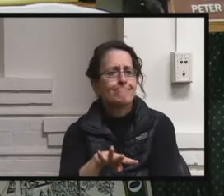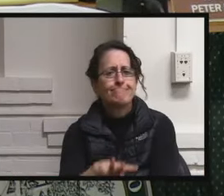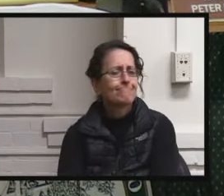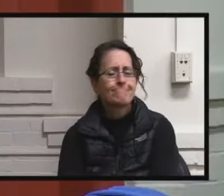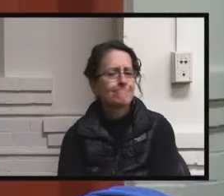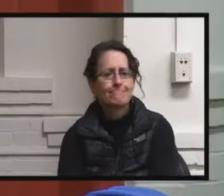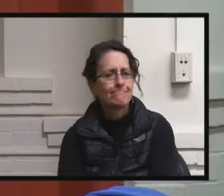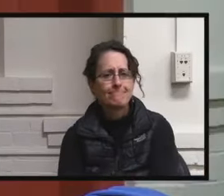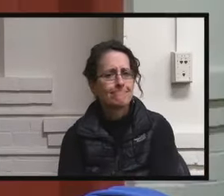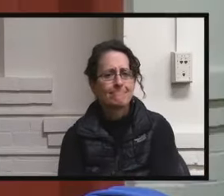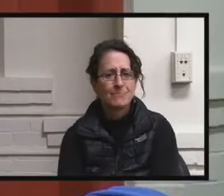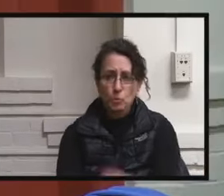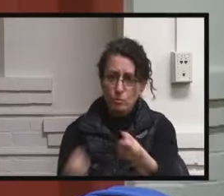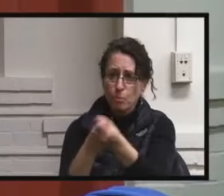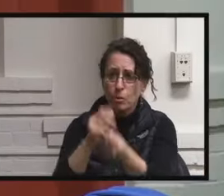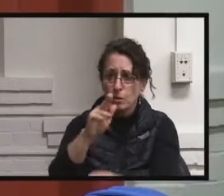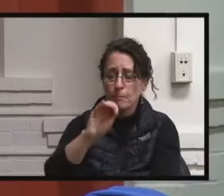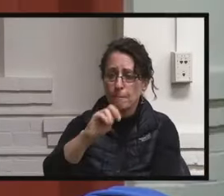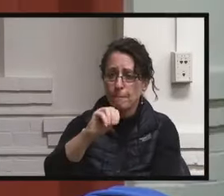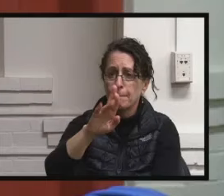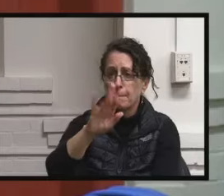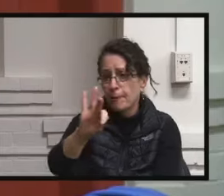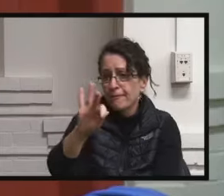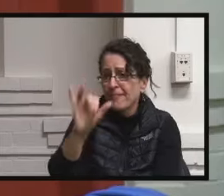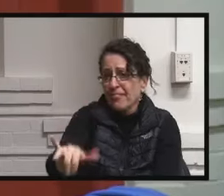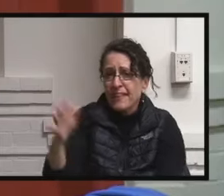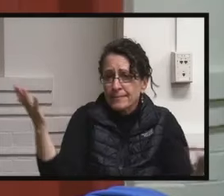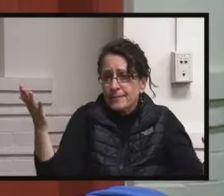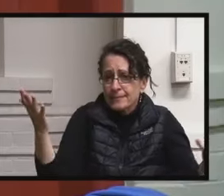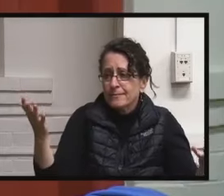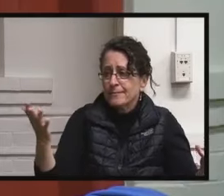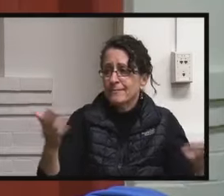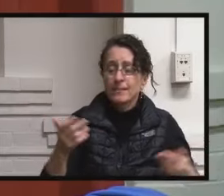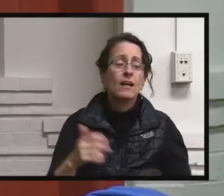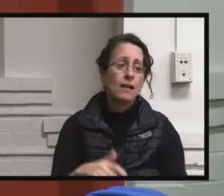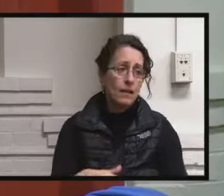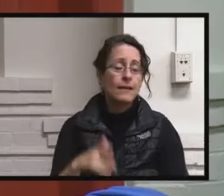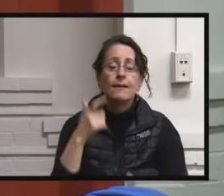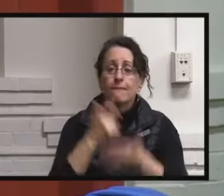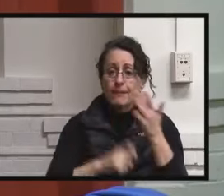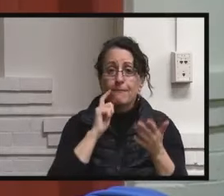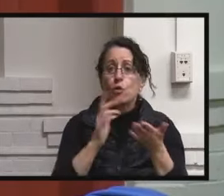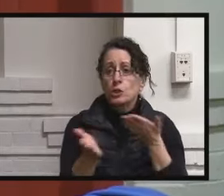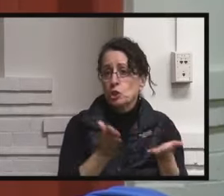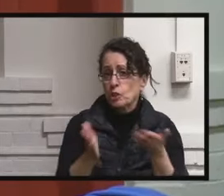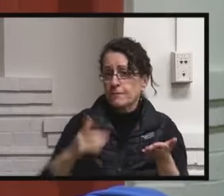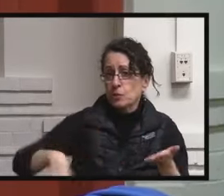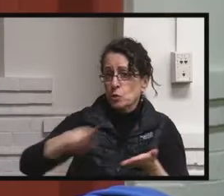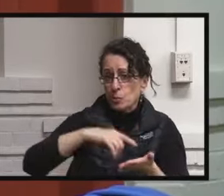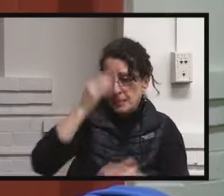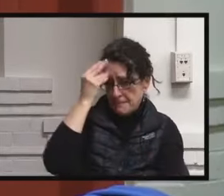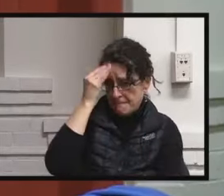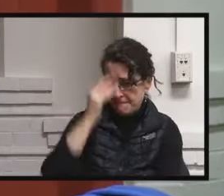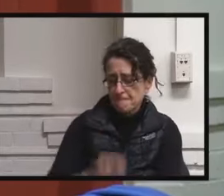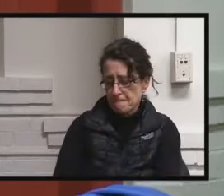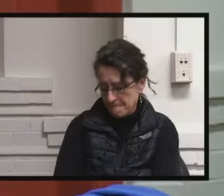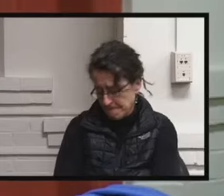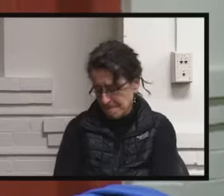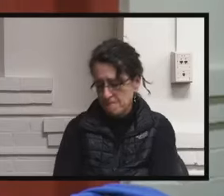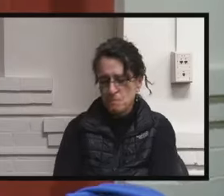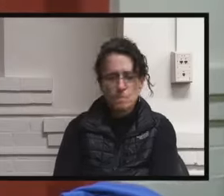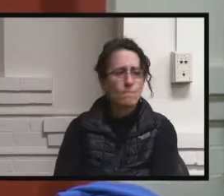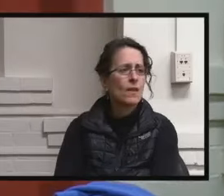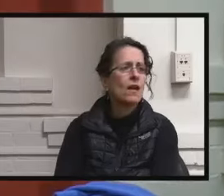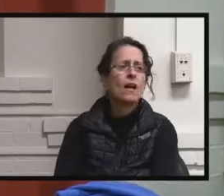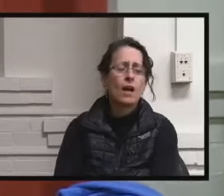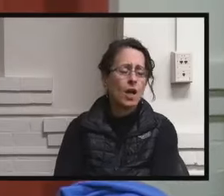Well, we did talk about fee for service. And what we concluded was that rather than